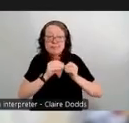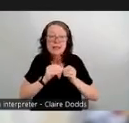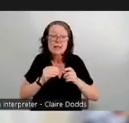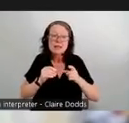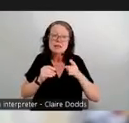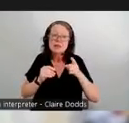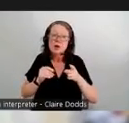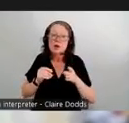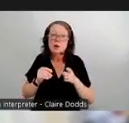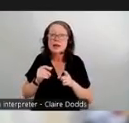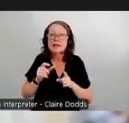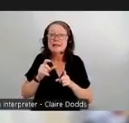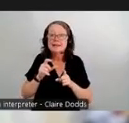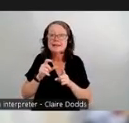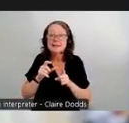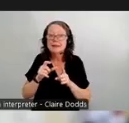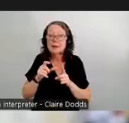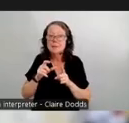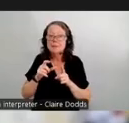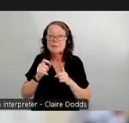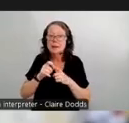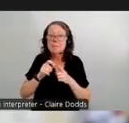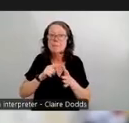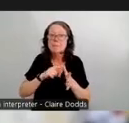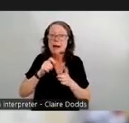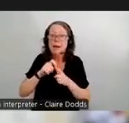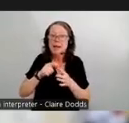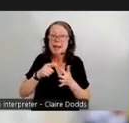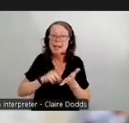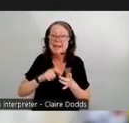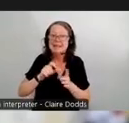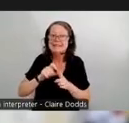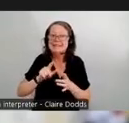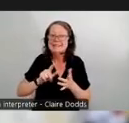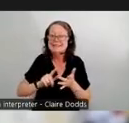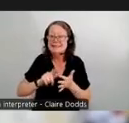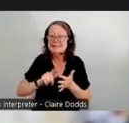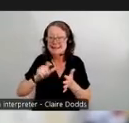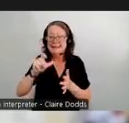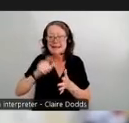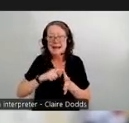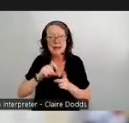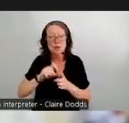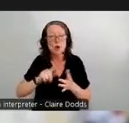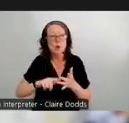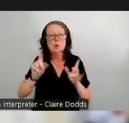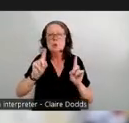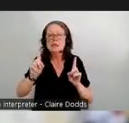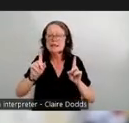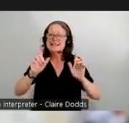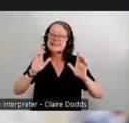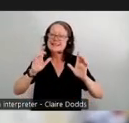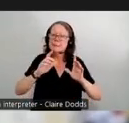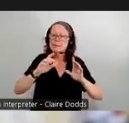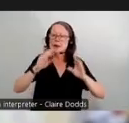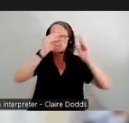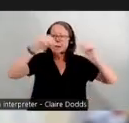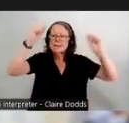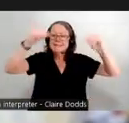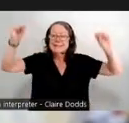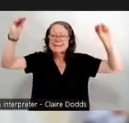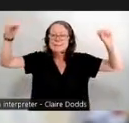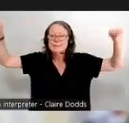words can be learned from the Spanish language through reading, through being taught, and then through the artwork of cutting into the